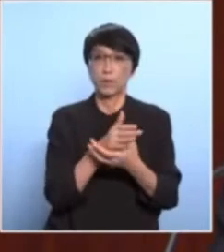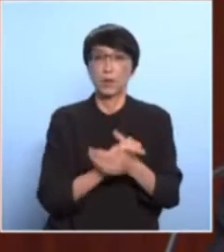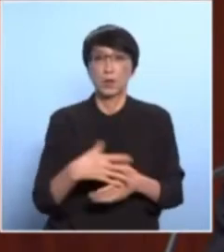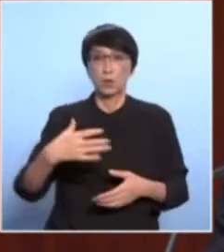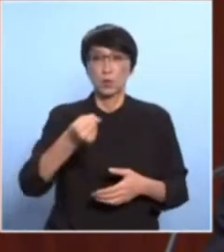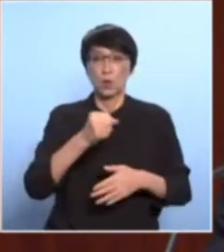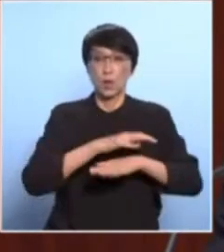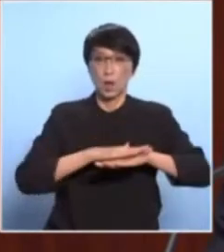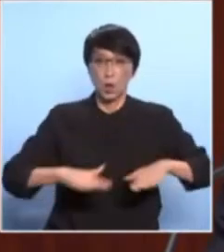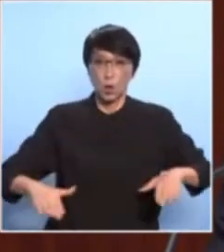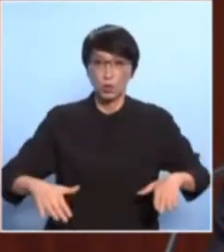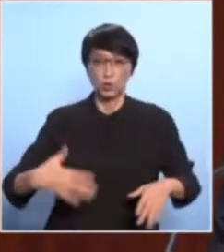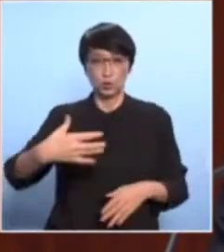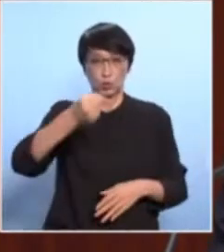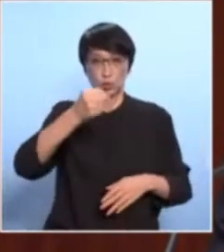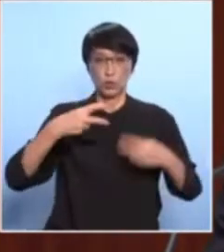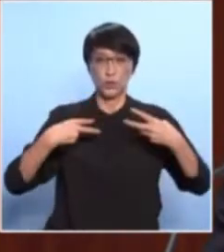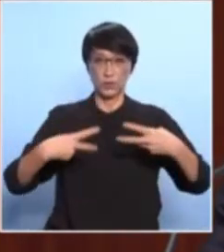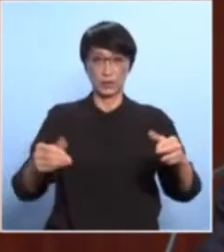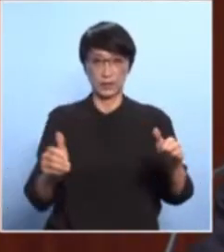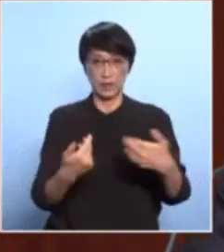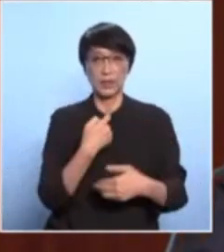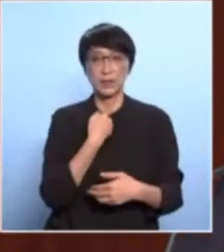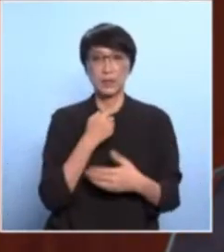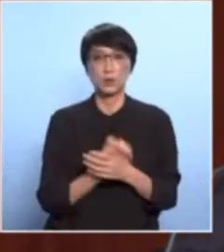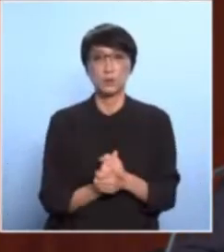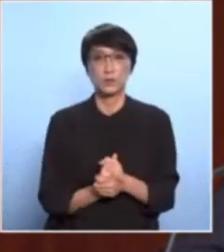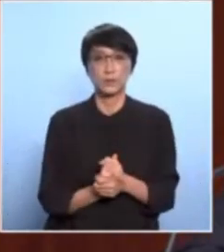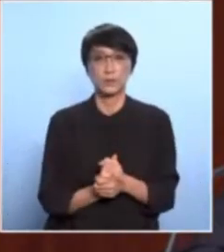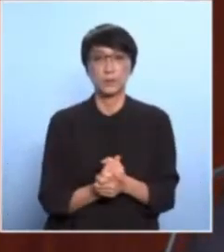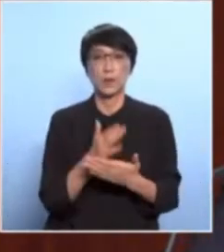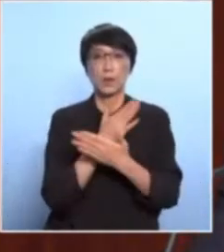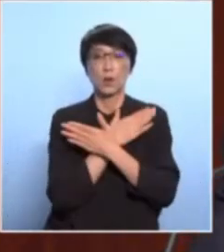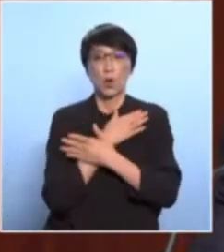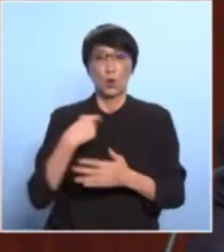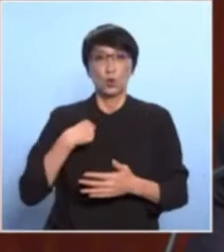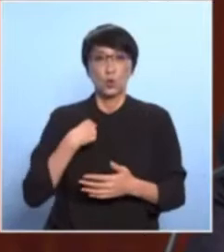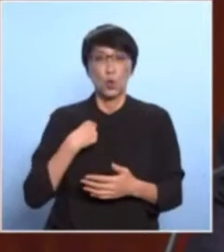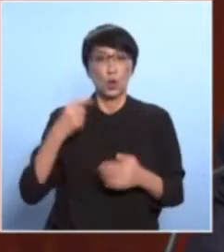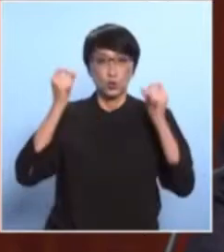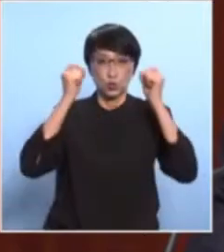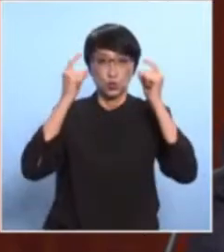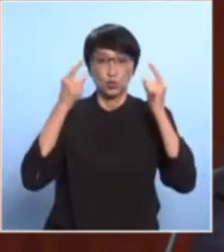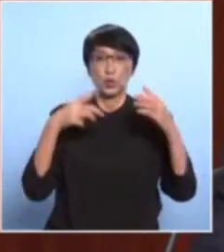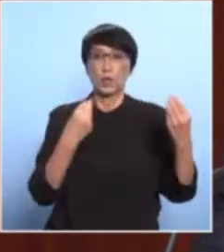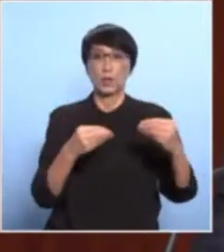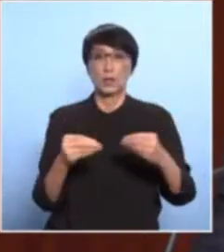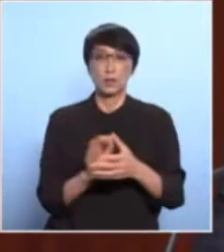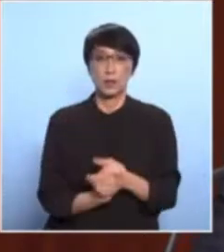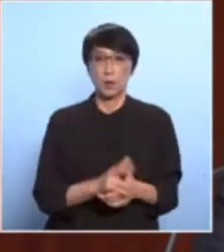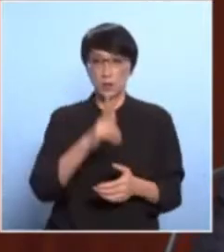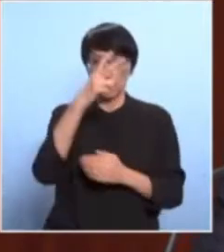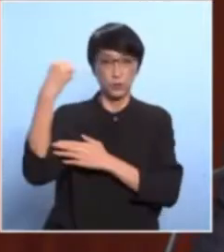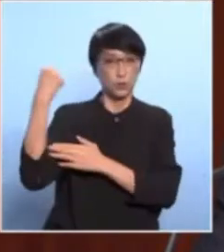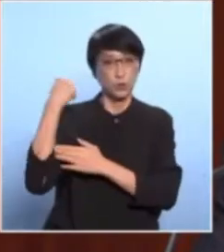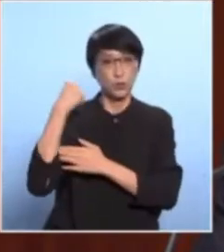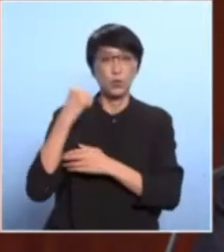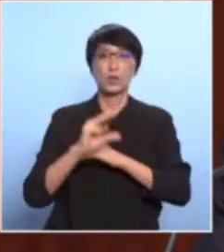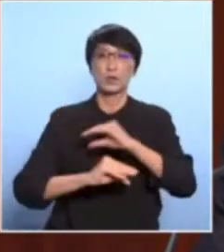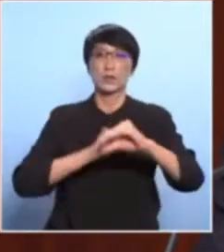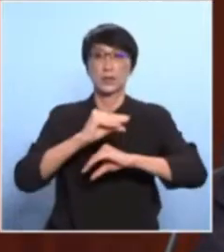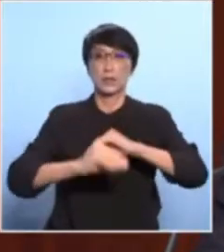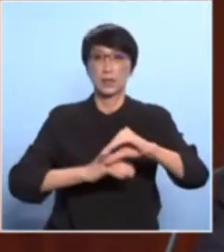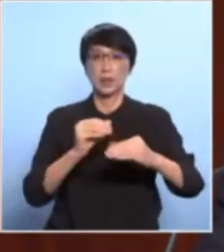safeguarding our country's sovereignty, national security, and development interests, particularly in view of the complex external environments. Patriotic